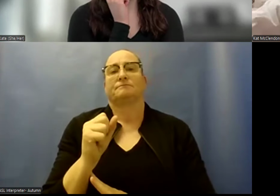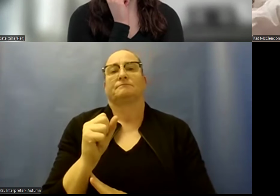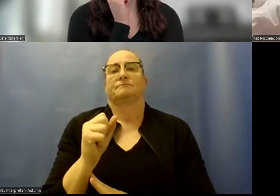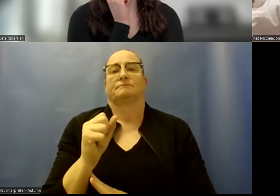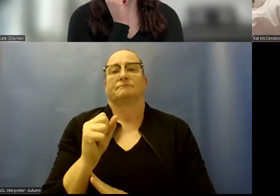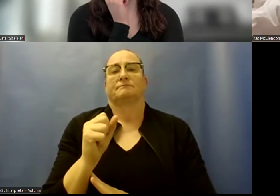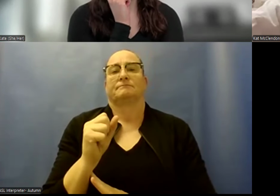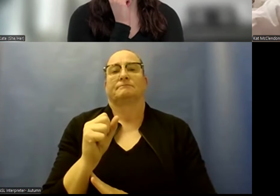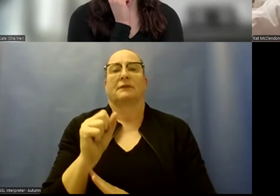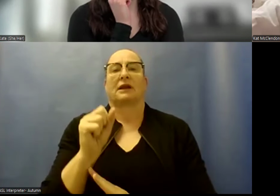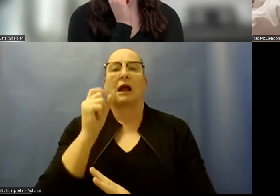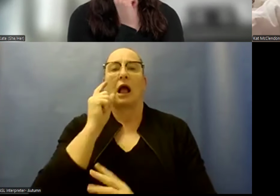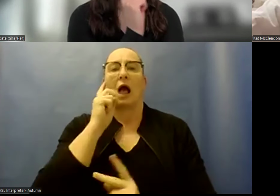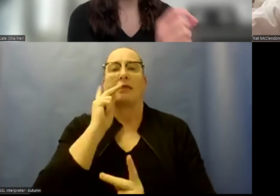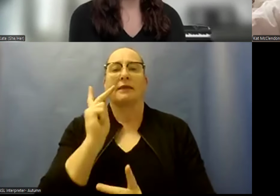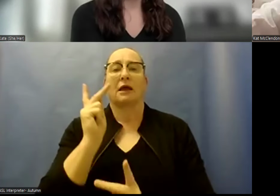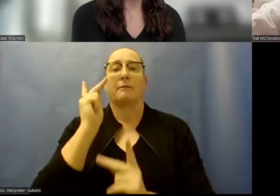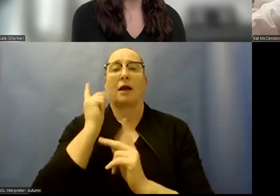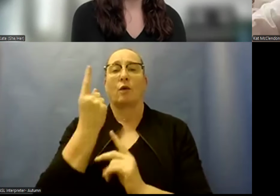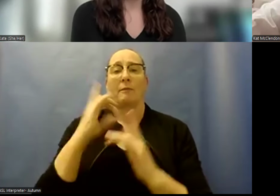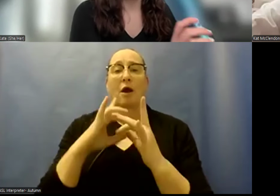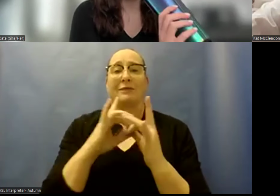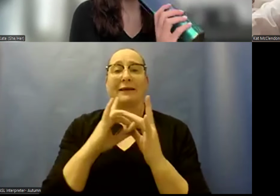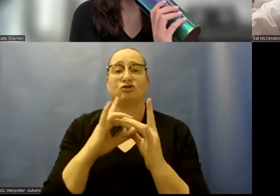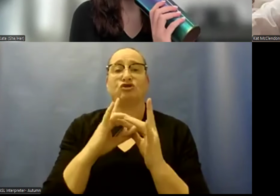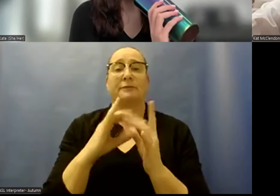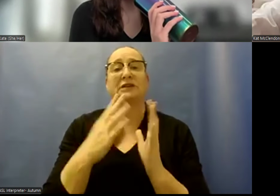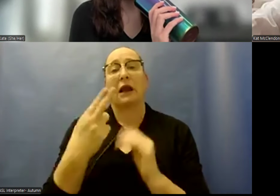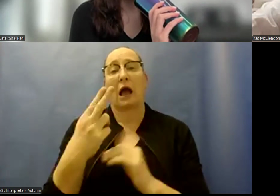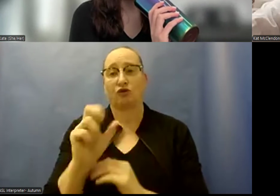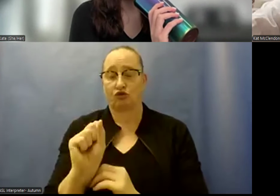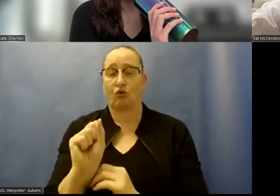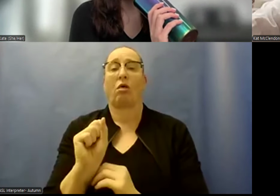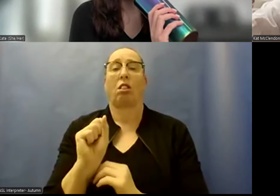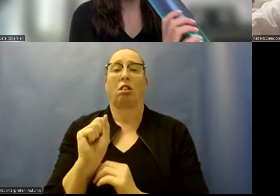I think back to one of my relationships in high school, and